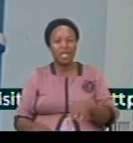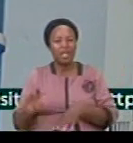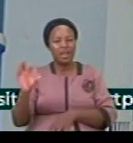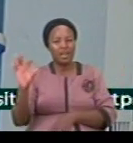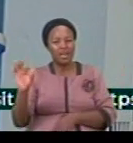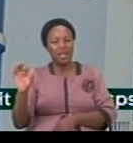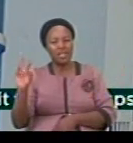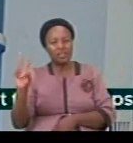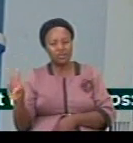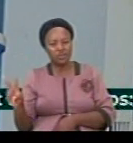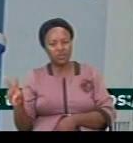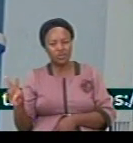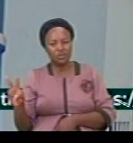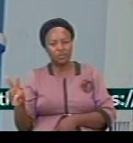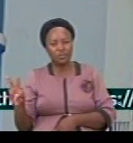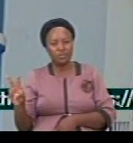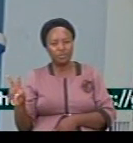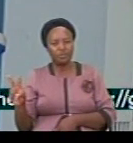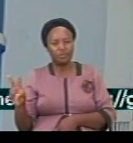six three